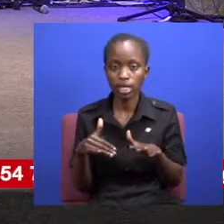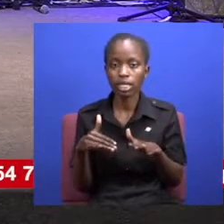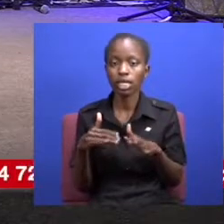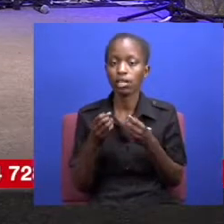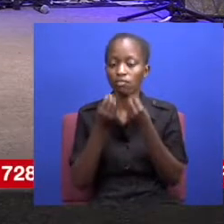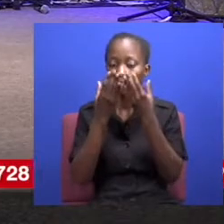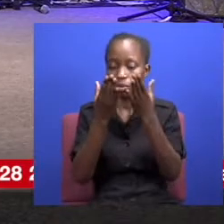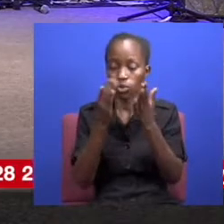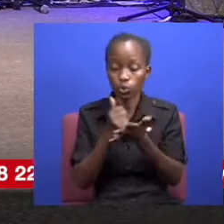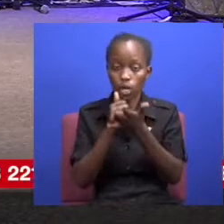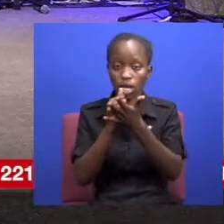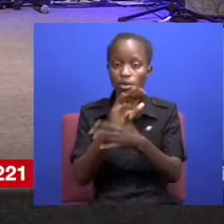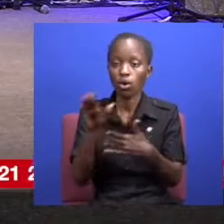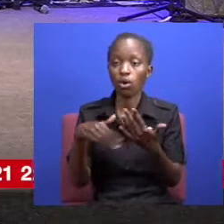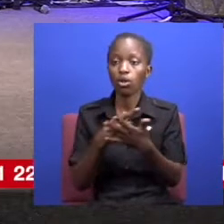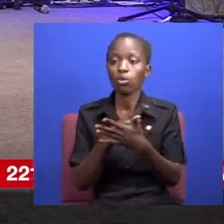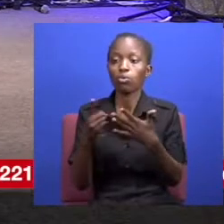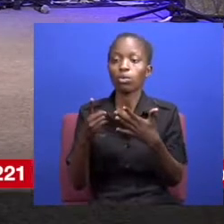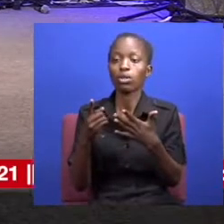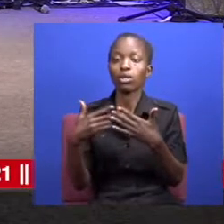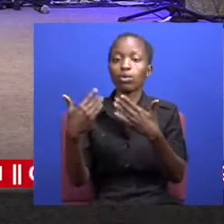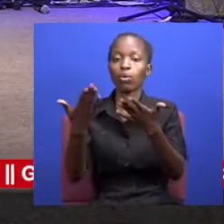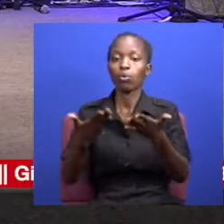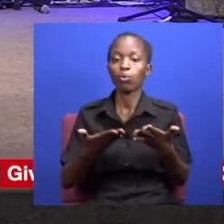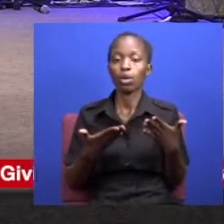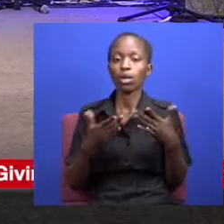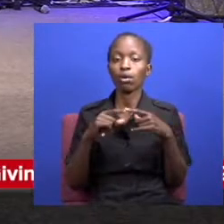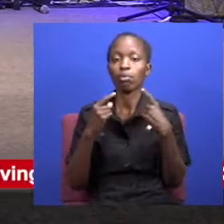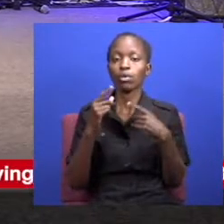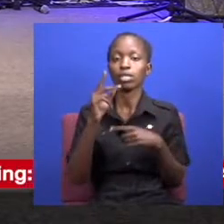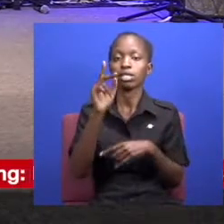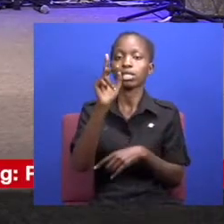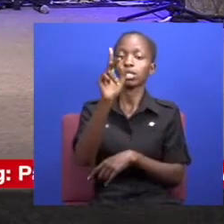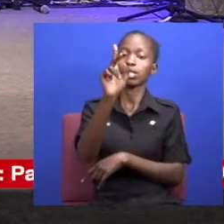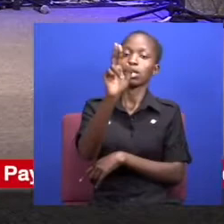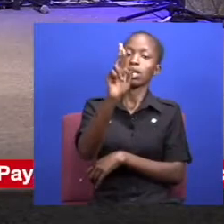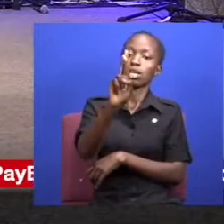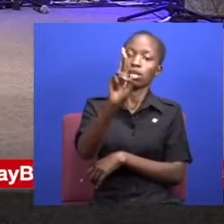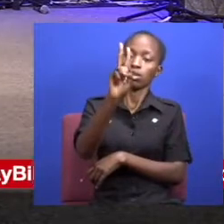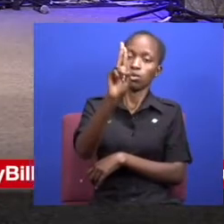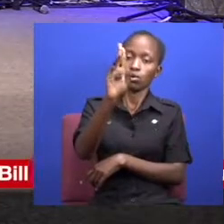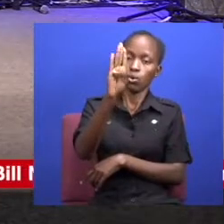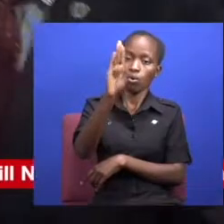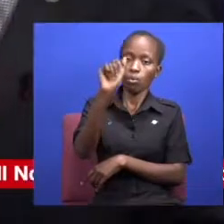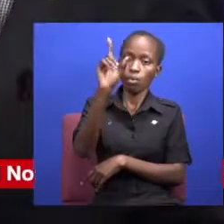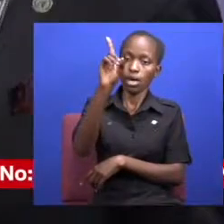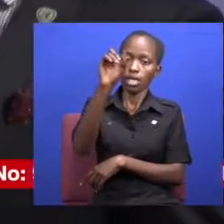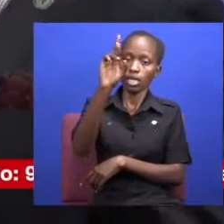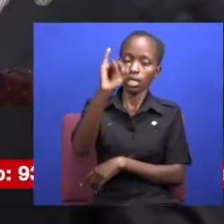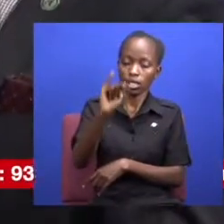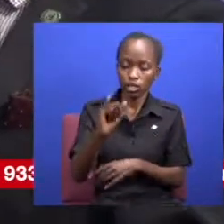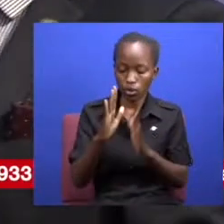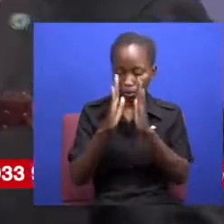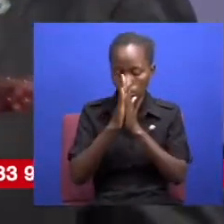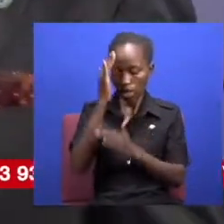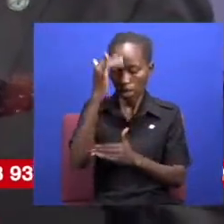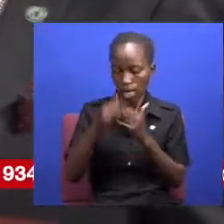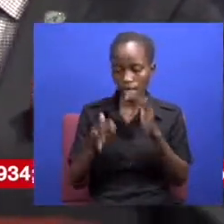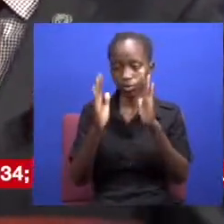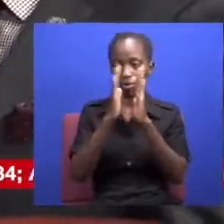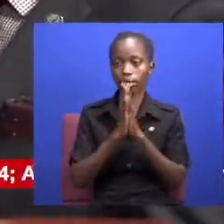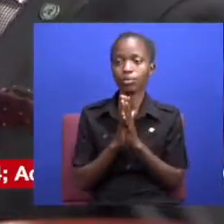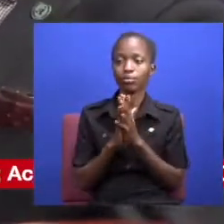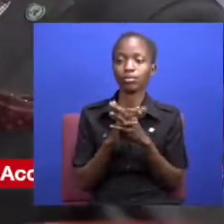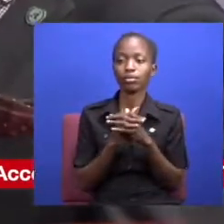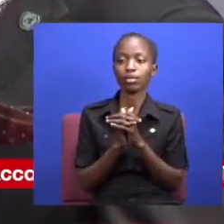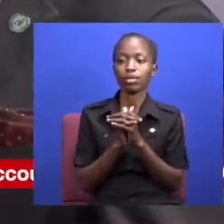carry you for the rest of the week. Let me now welcome our Reverend Kwame to just come and give us the closing prayer. Thank you. Karibu Thank you. Sana.